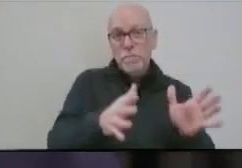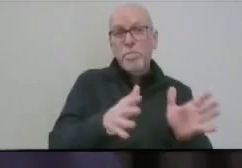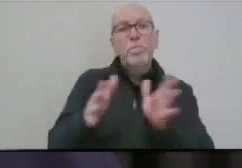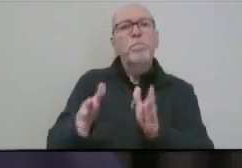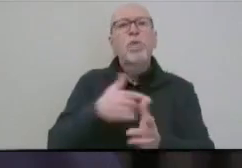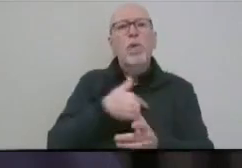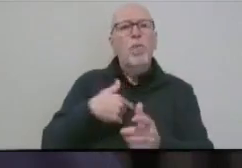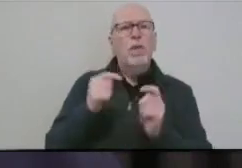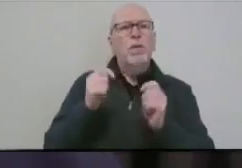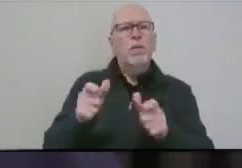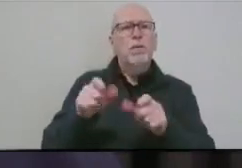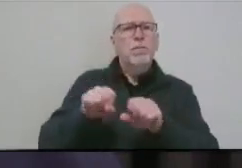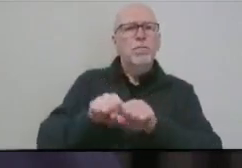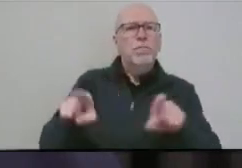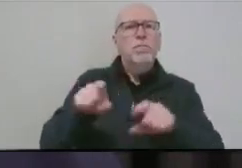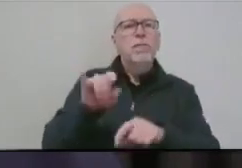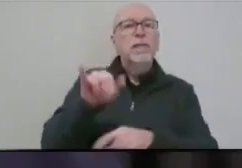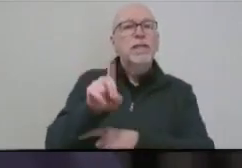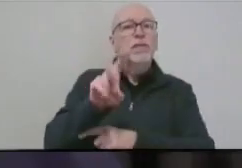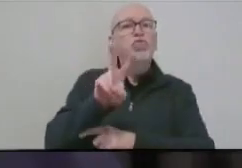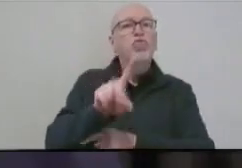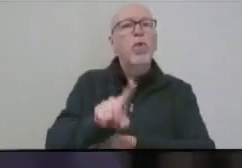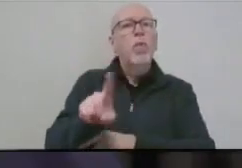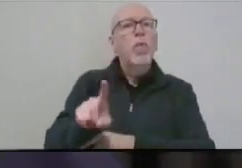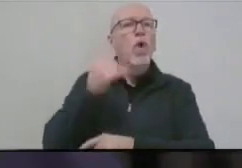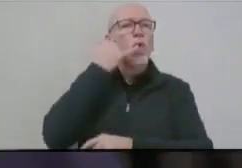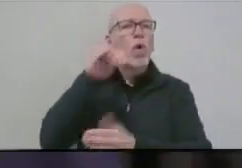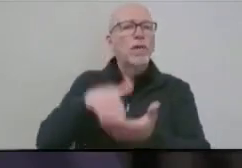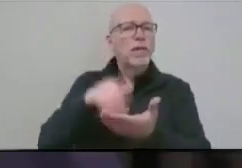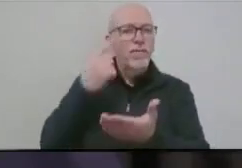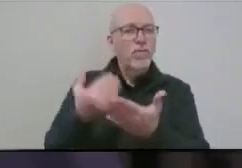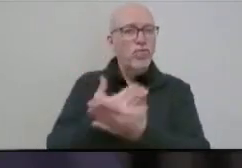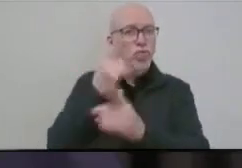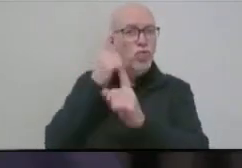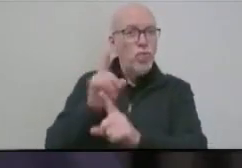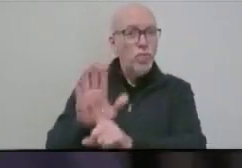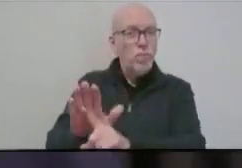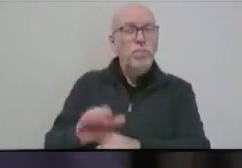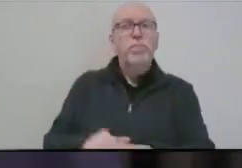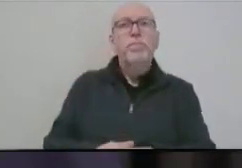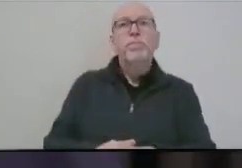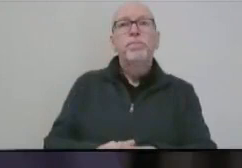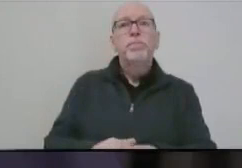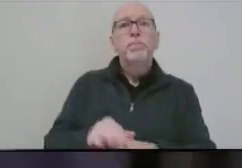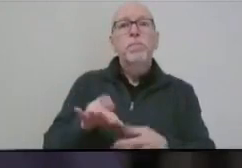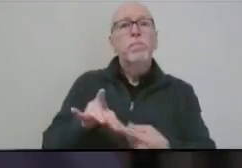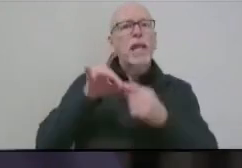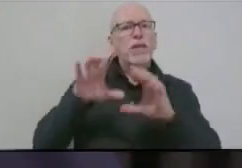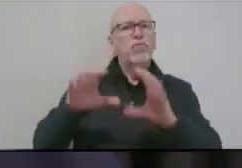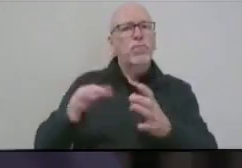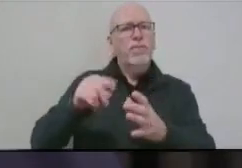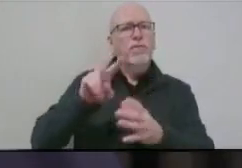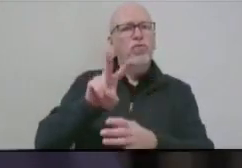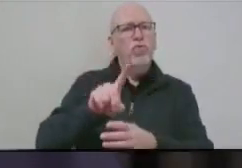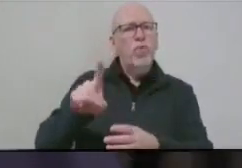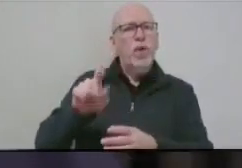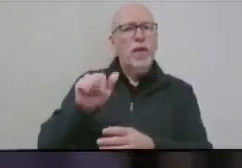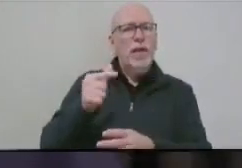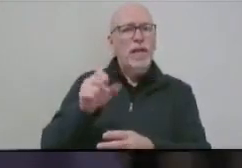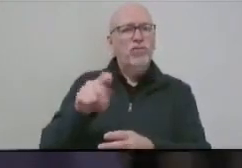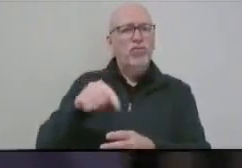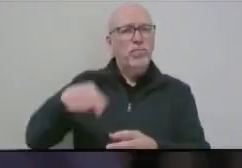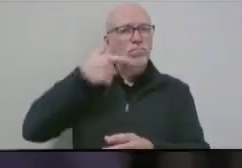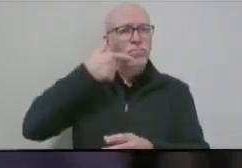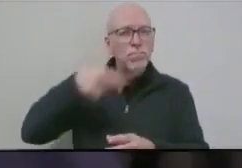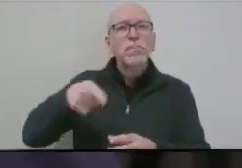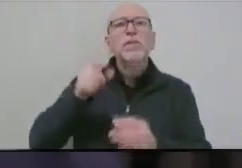deployed the Indiana 211 call center for a brand new mission. A special team of 211 agents are trained in not only the technology